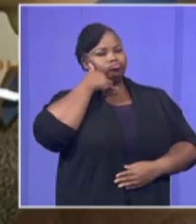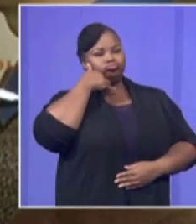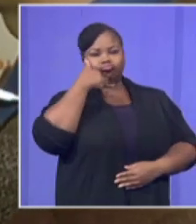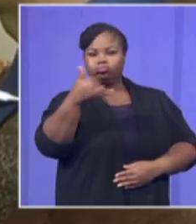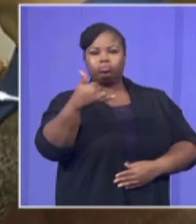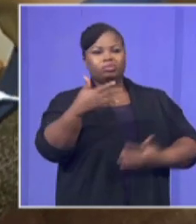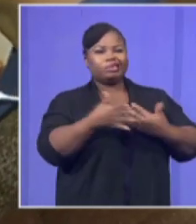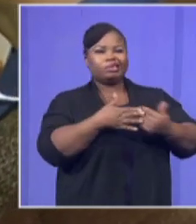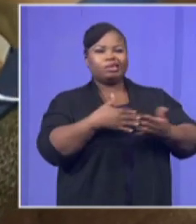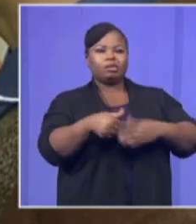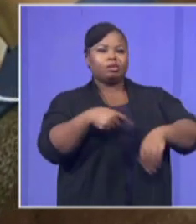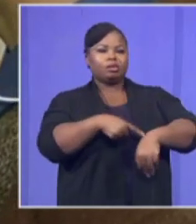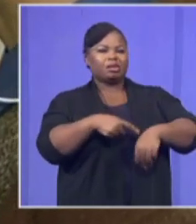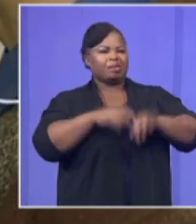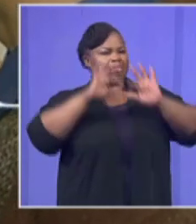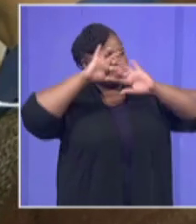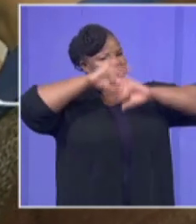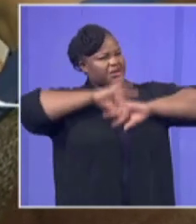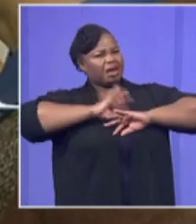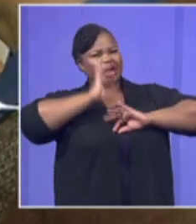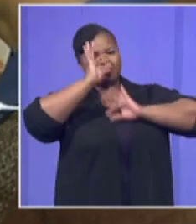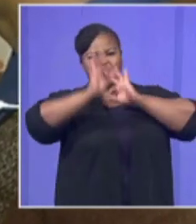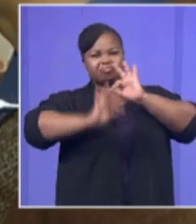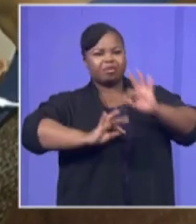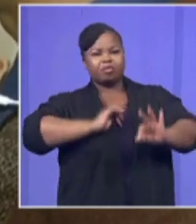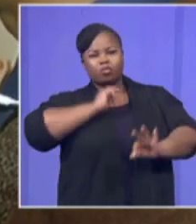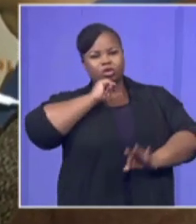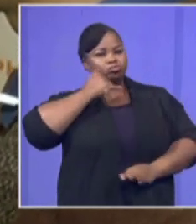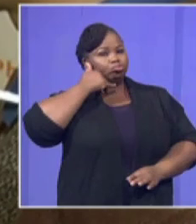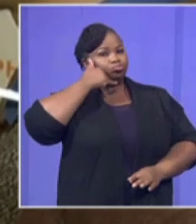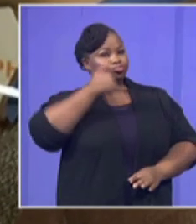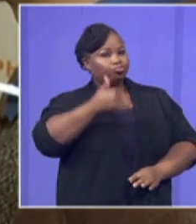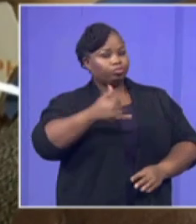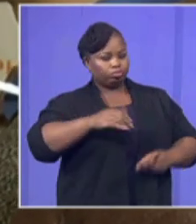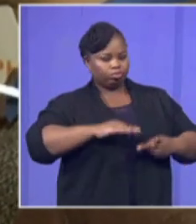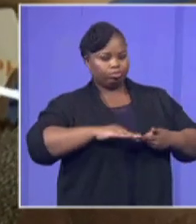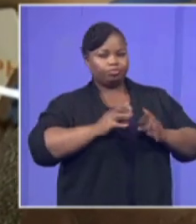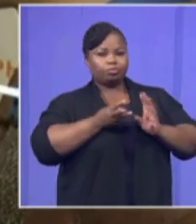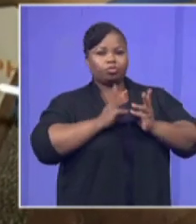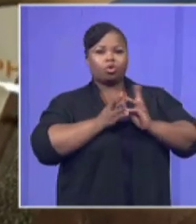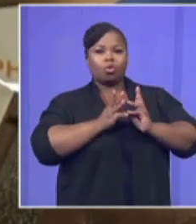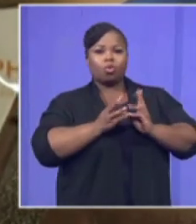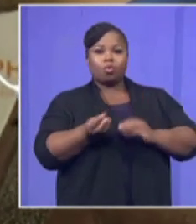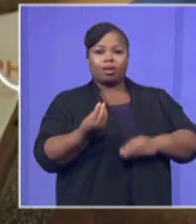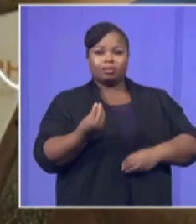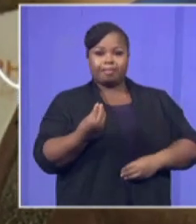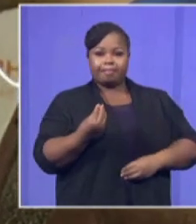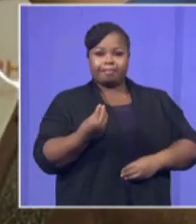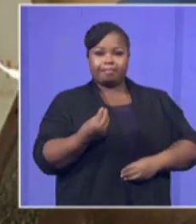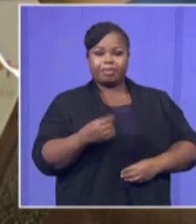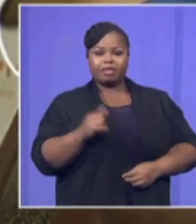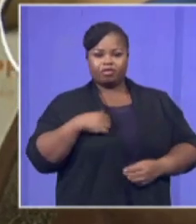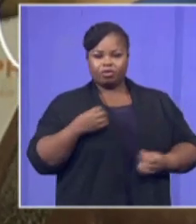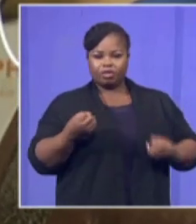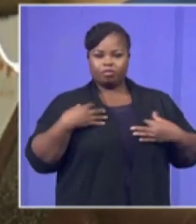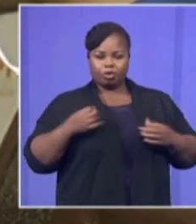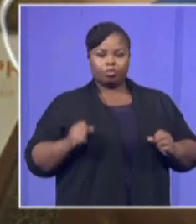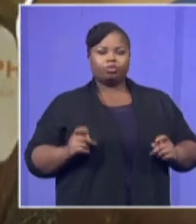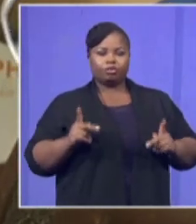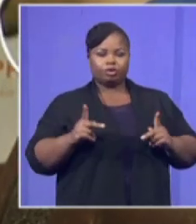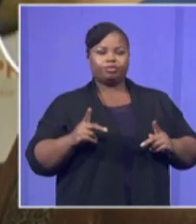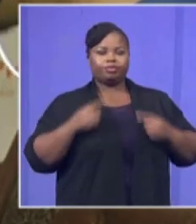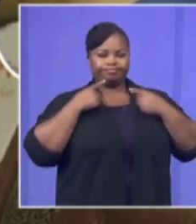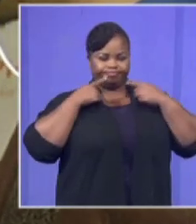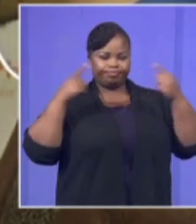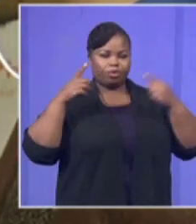accessible throughout at night and whatever. And there's a WhatsApp number, which if you give me an opportunity, I will mention the